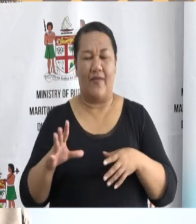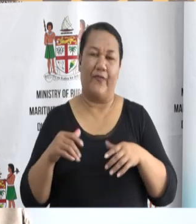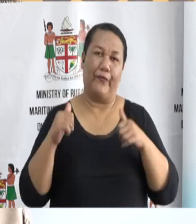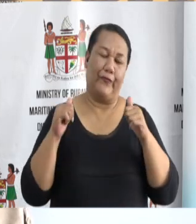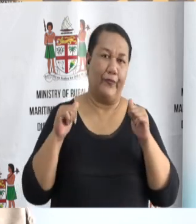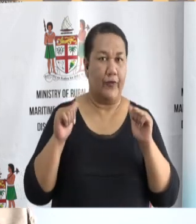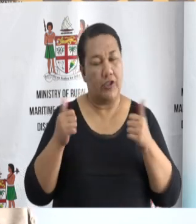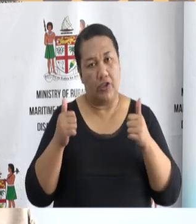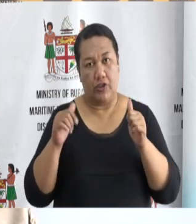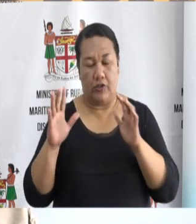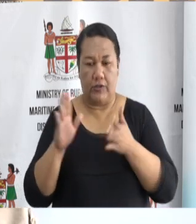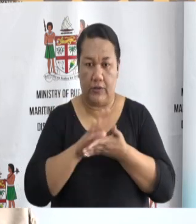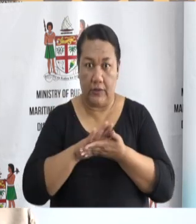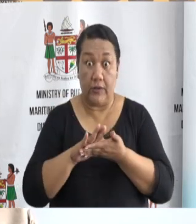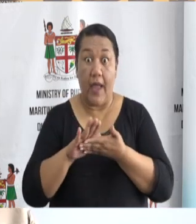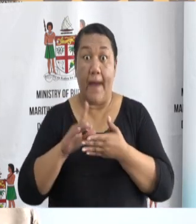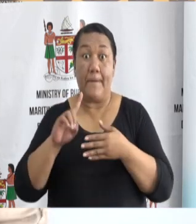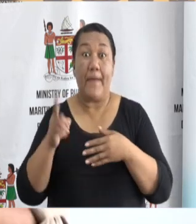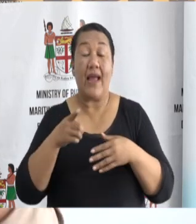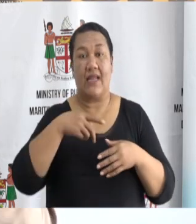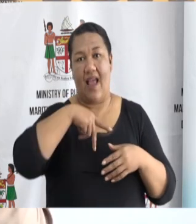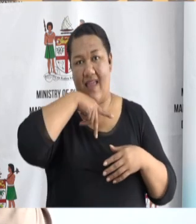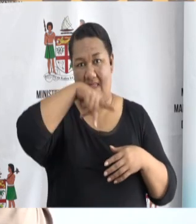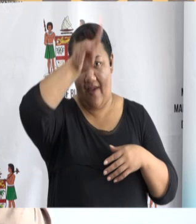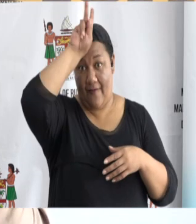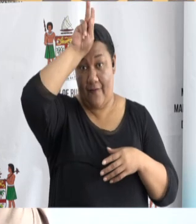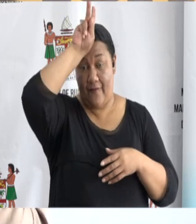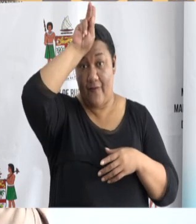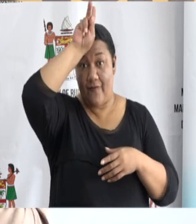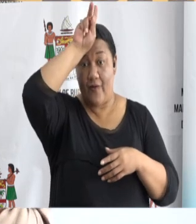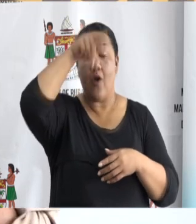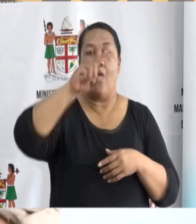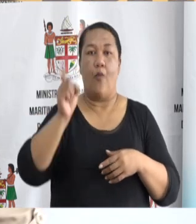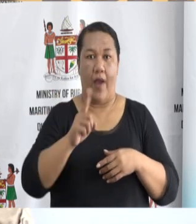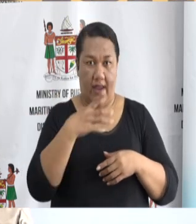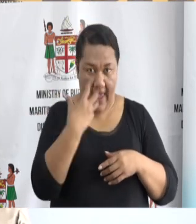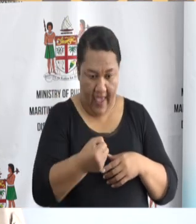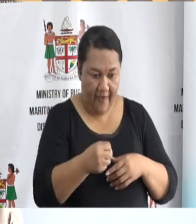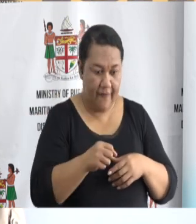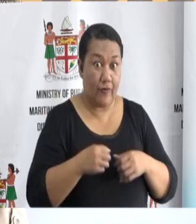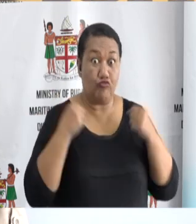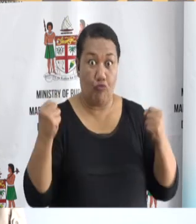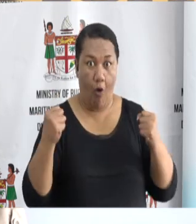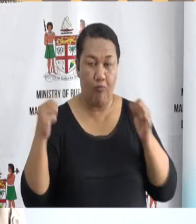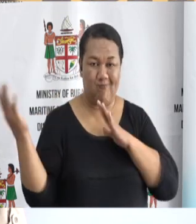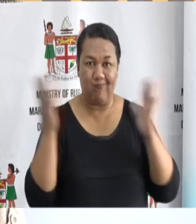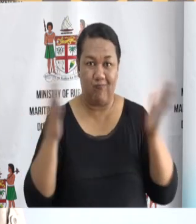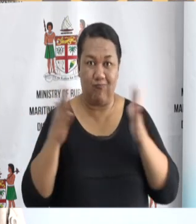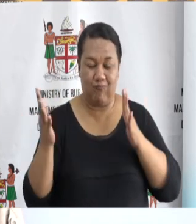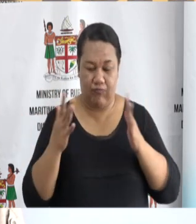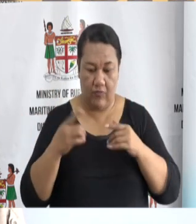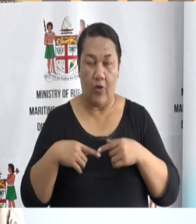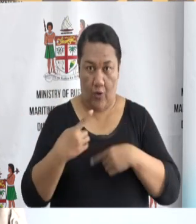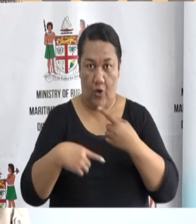later today. A storm warning is in force for Kandavo Passage and southwest